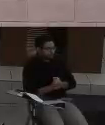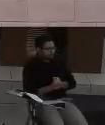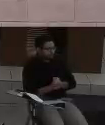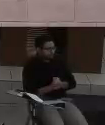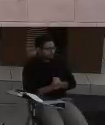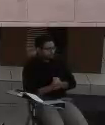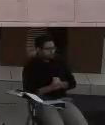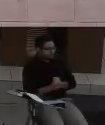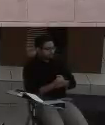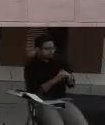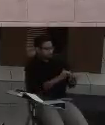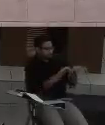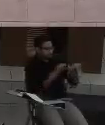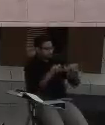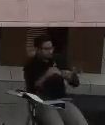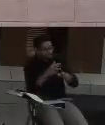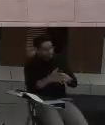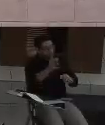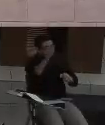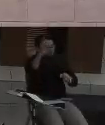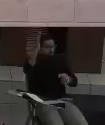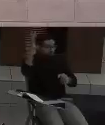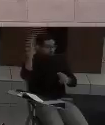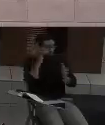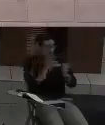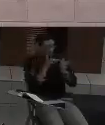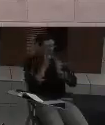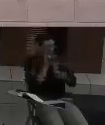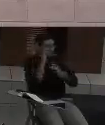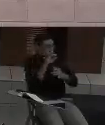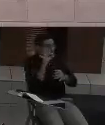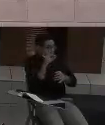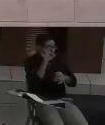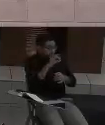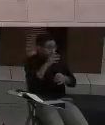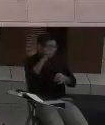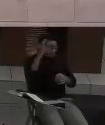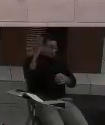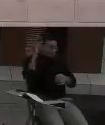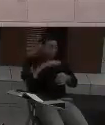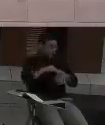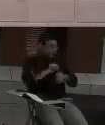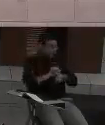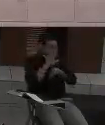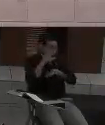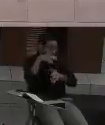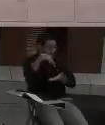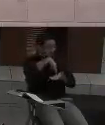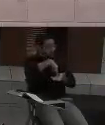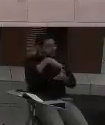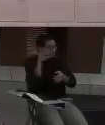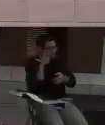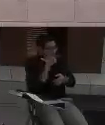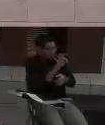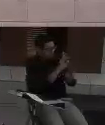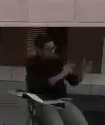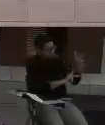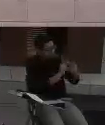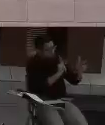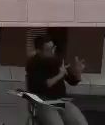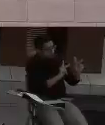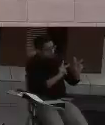Sermon on the Mount of Jesus is indeed touching heaven. And every day we are called to bring a little bit of